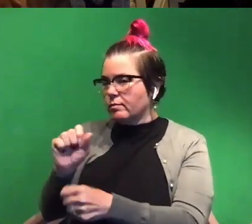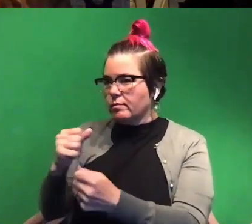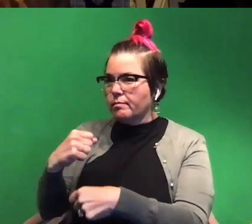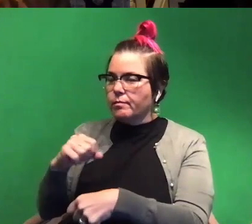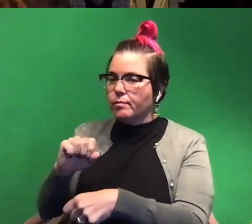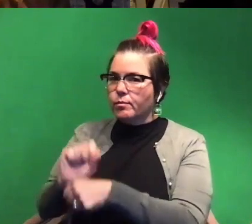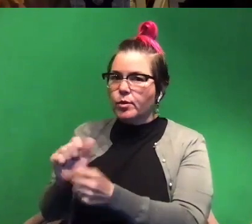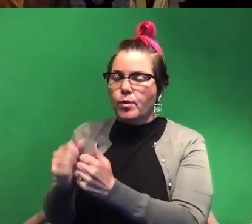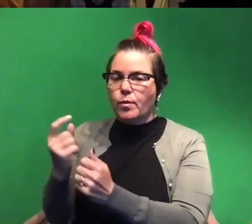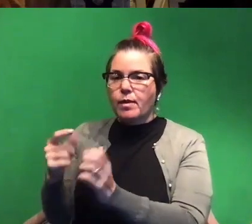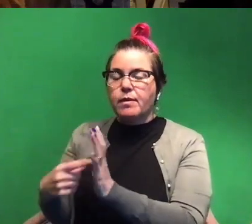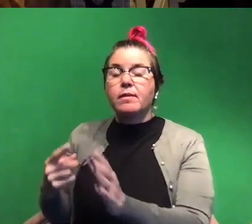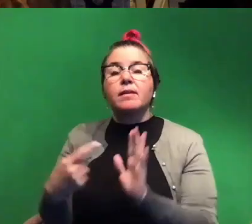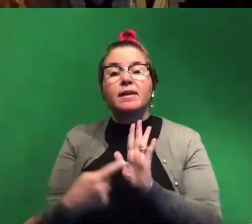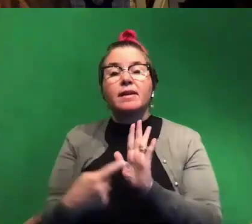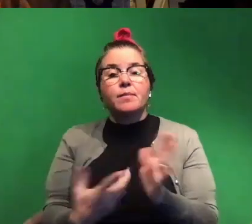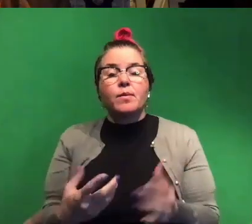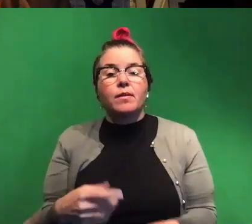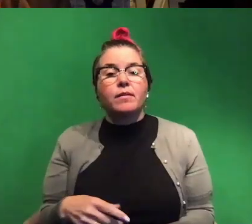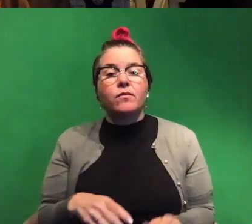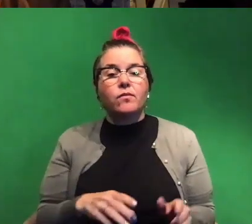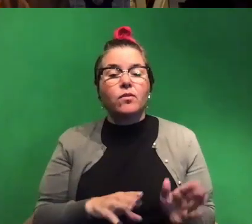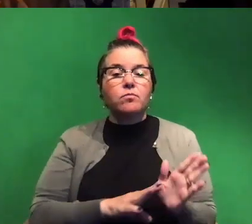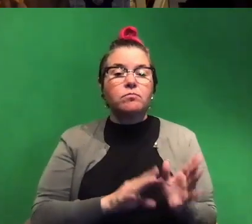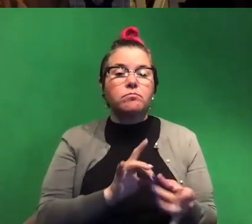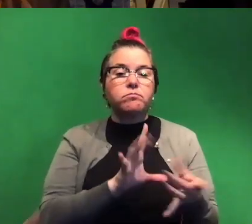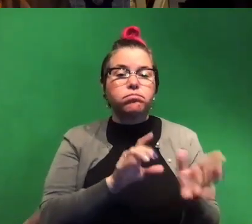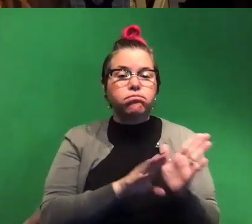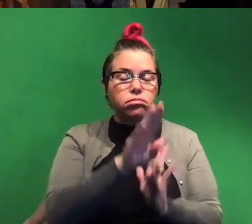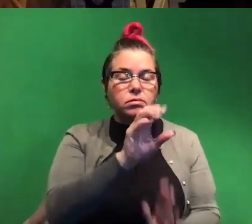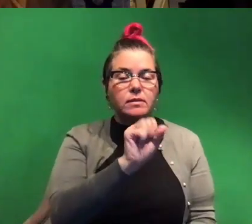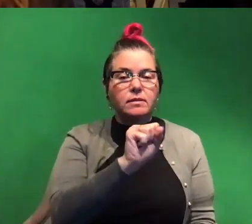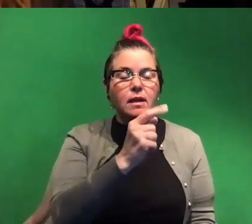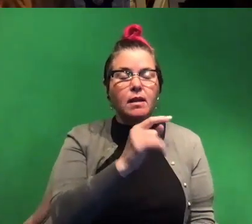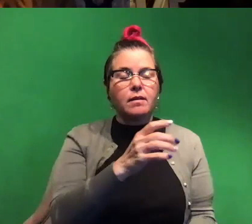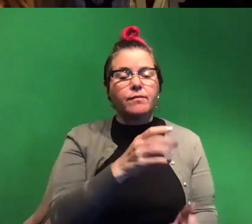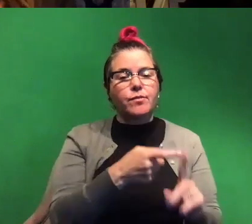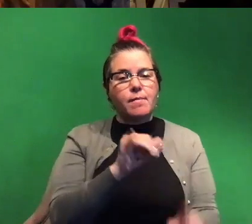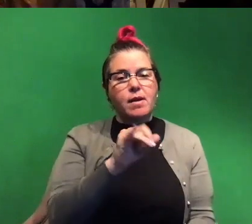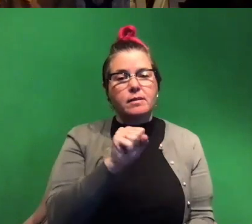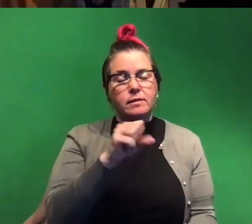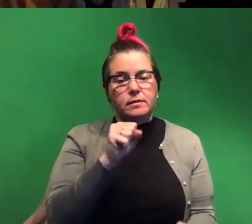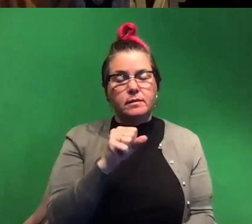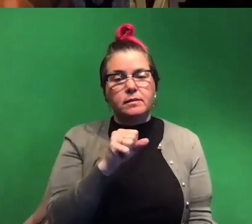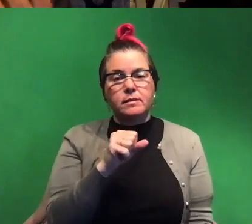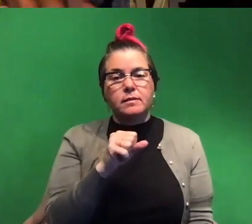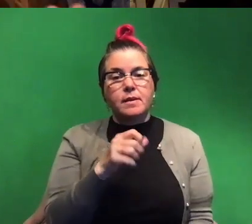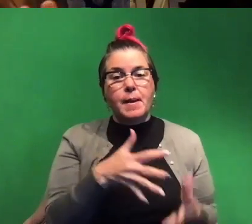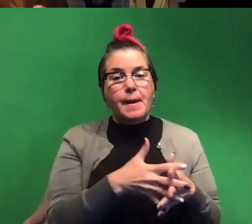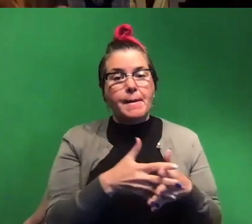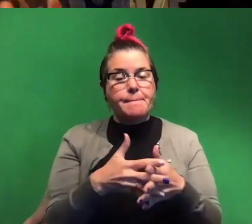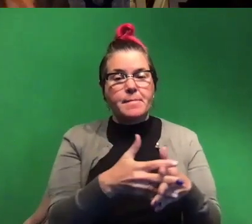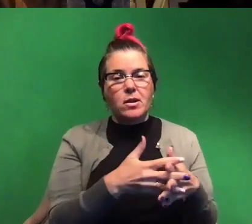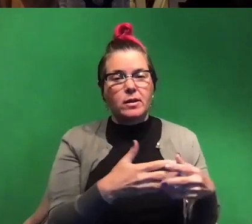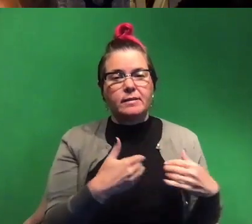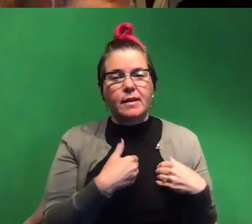favorite example is that for deploying satellites from the ISS, the Americans have essentially